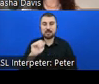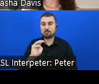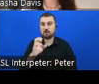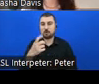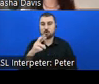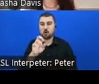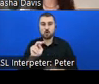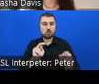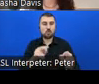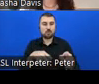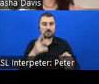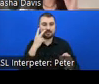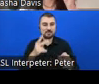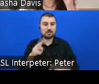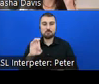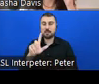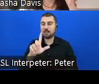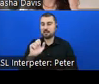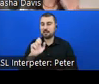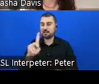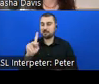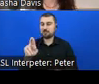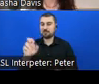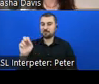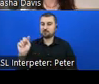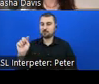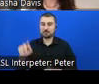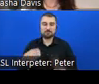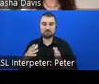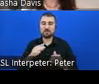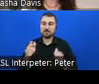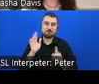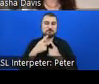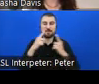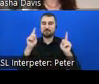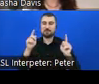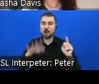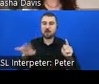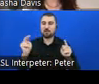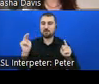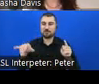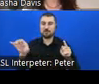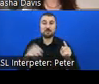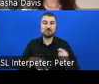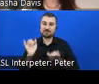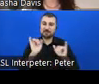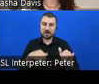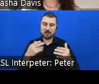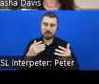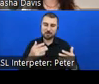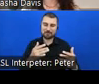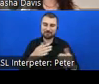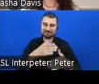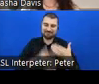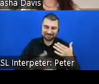of the most famous streets in all of New York City. Spend an evening at the Bitter End, as I have done many a time, part